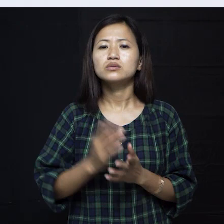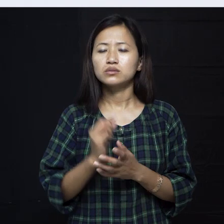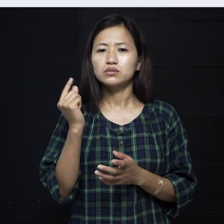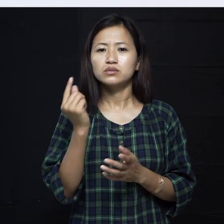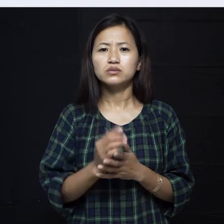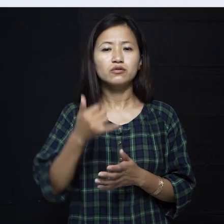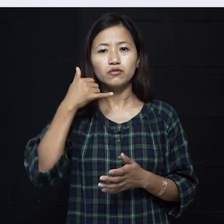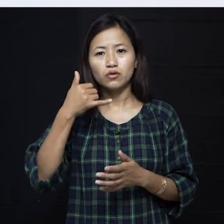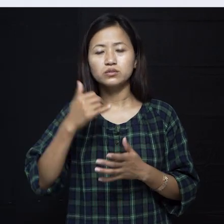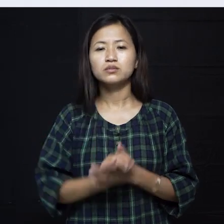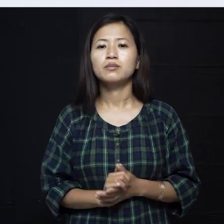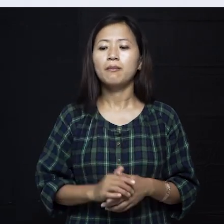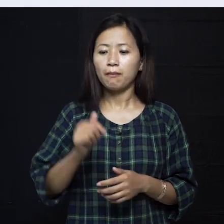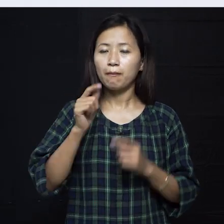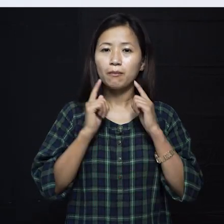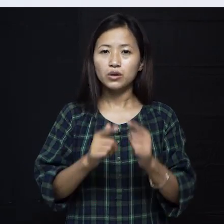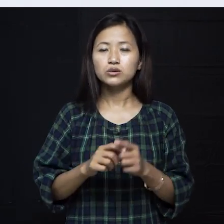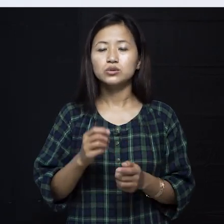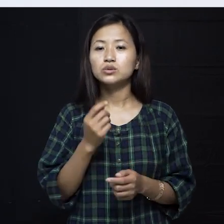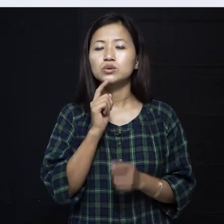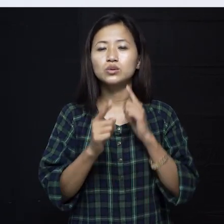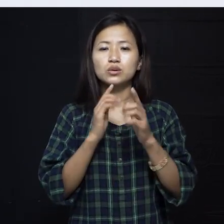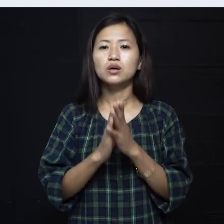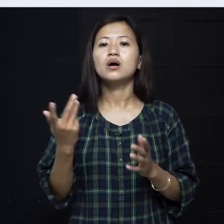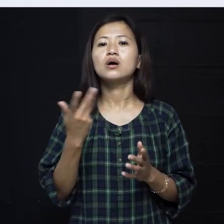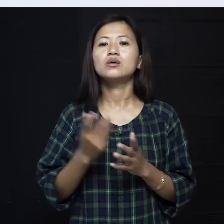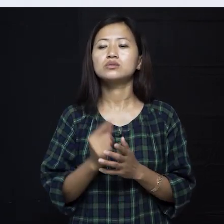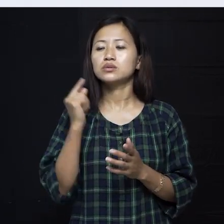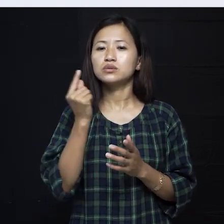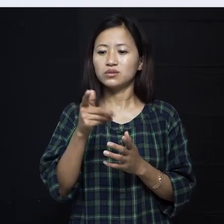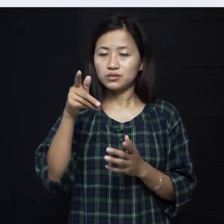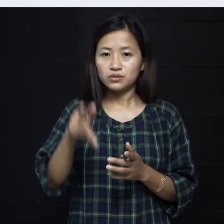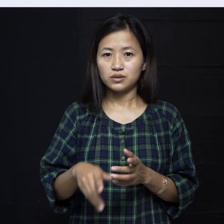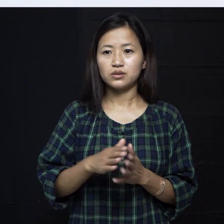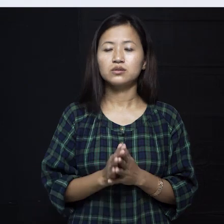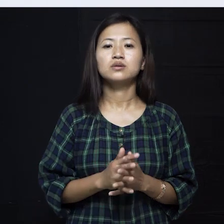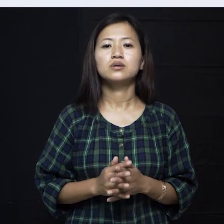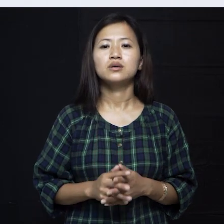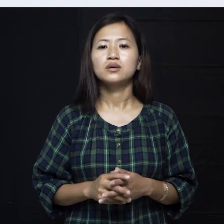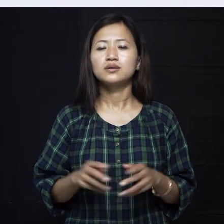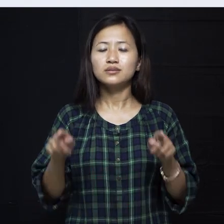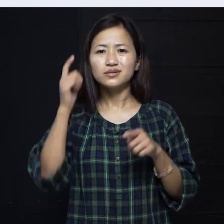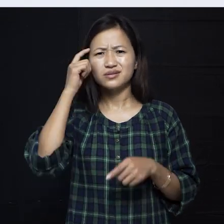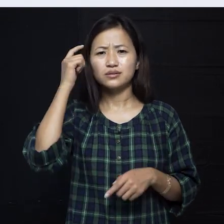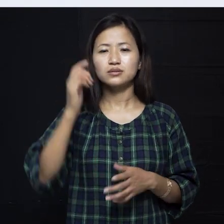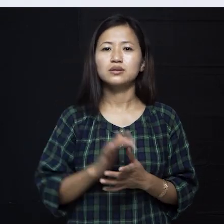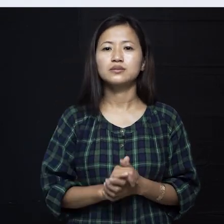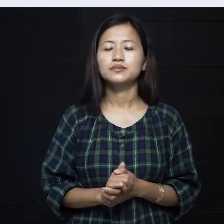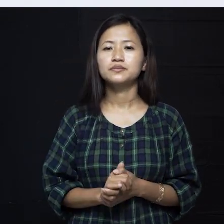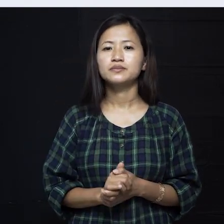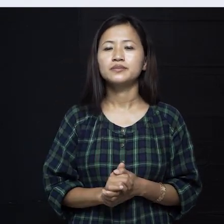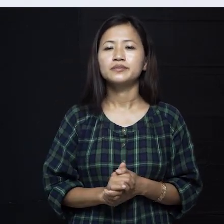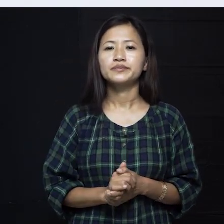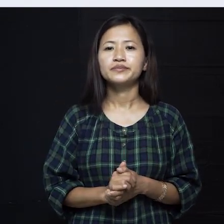your phone, but here I'm talking about you not knowing how to use it. how to use it in the sense, we